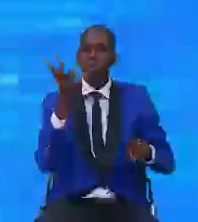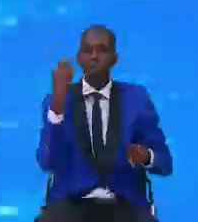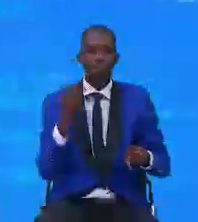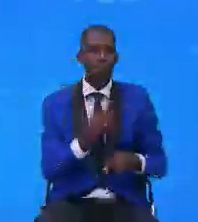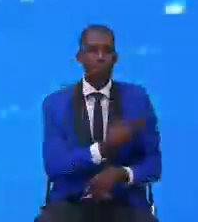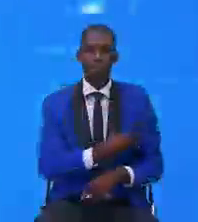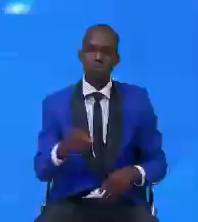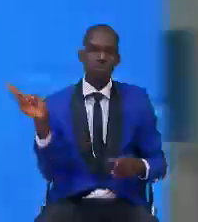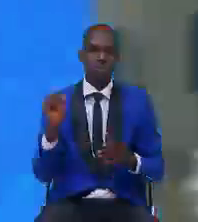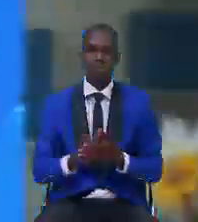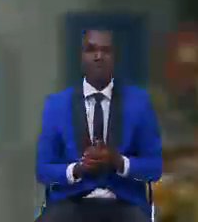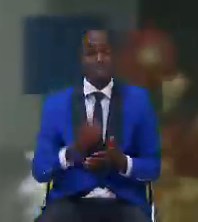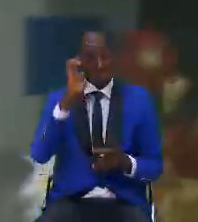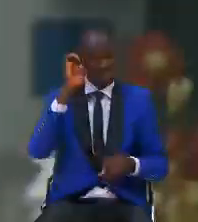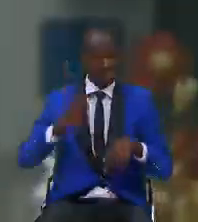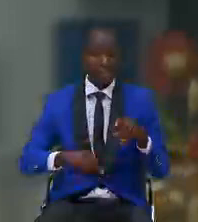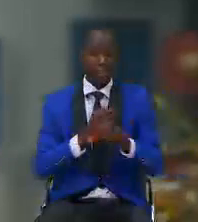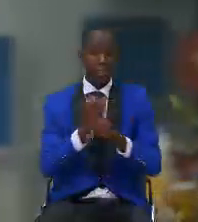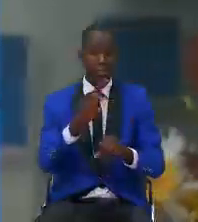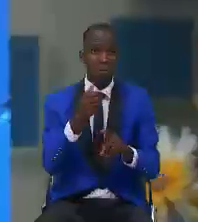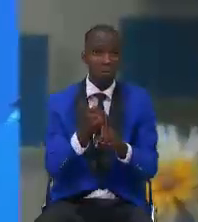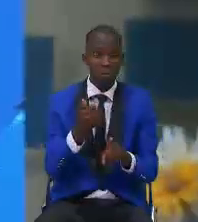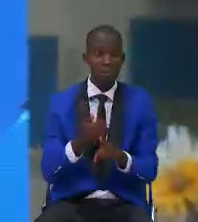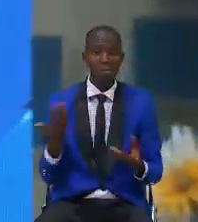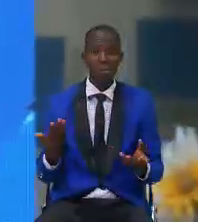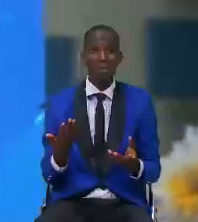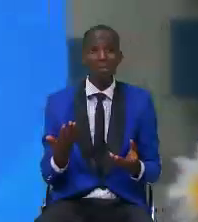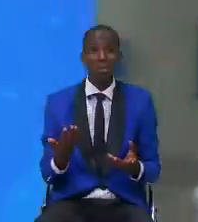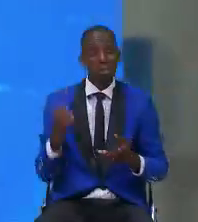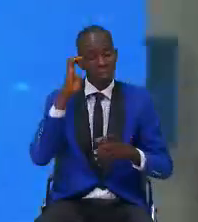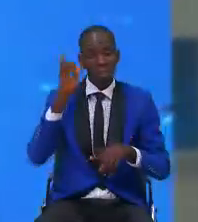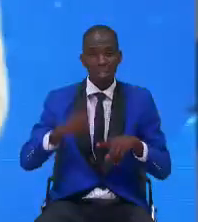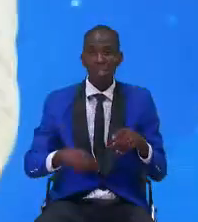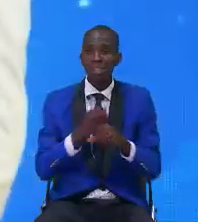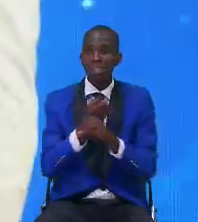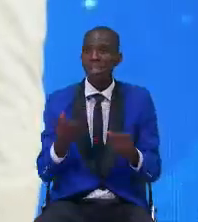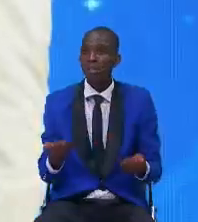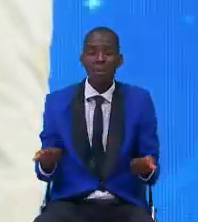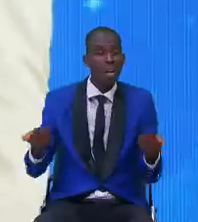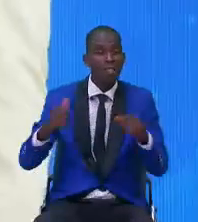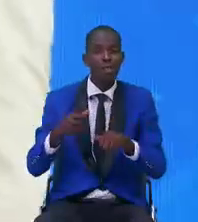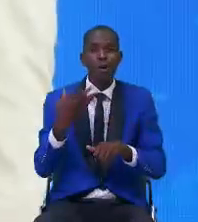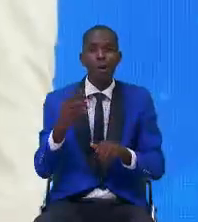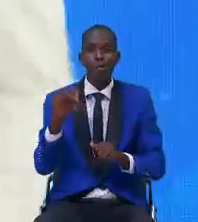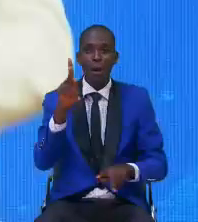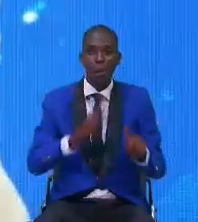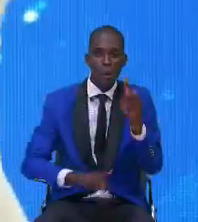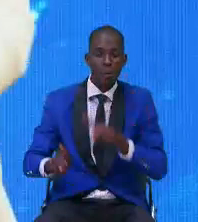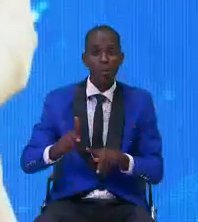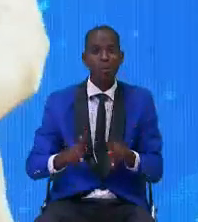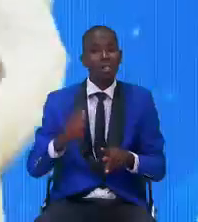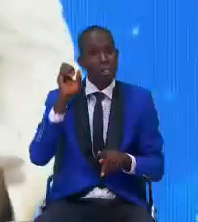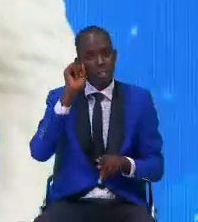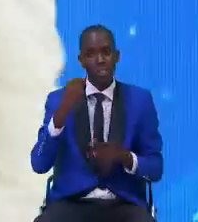man was worthless, worthless, worthless. He couldn't save himself. He couldn't save any of those concubines. He